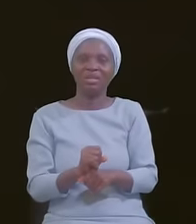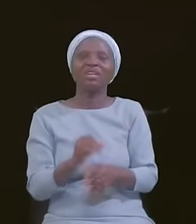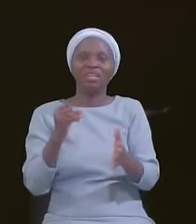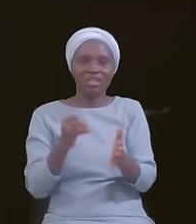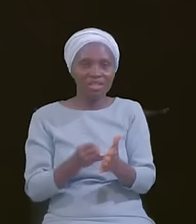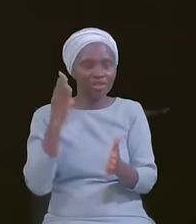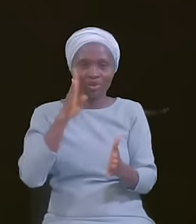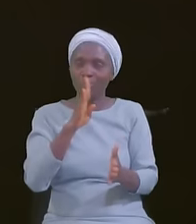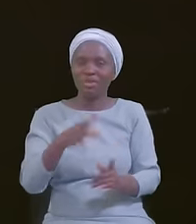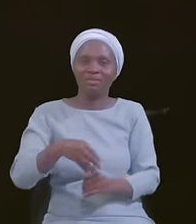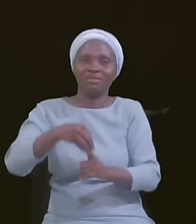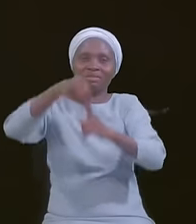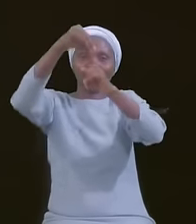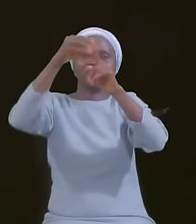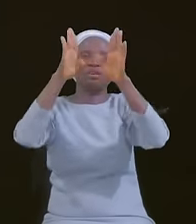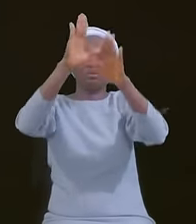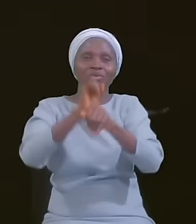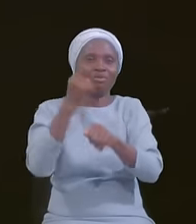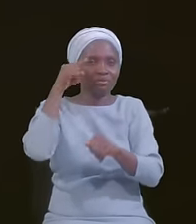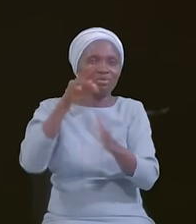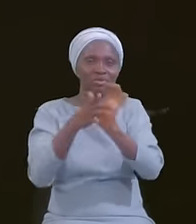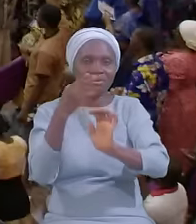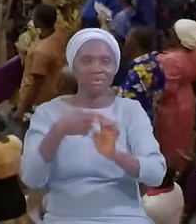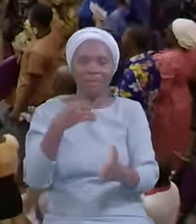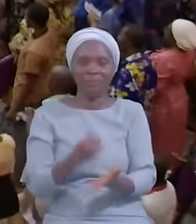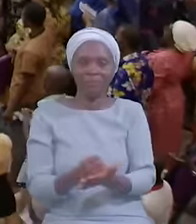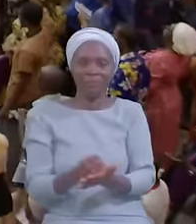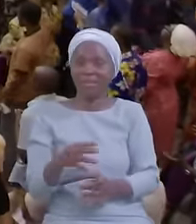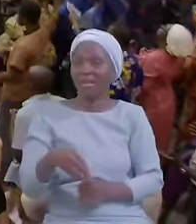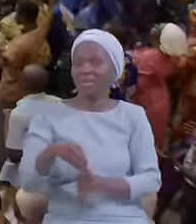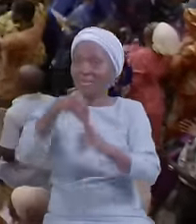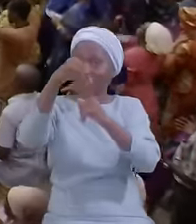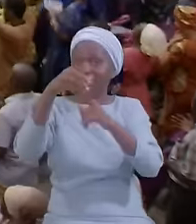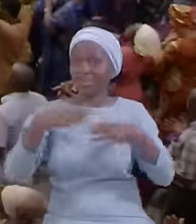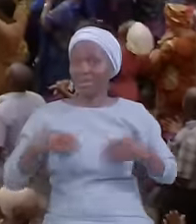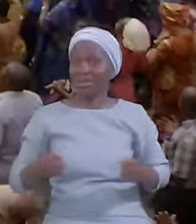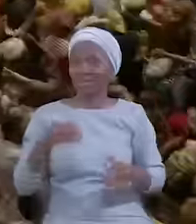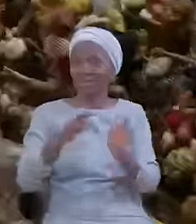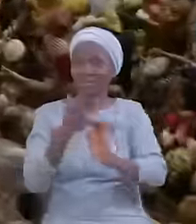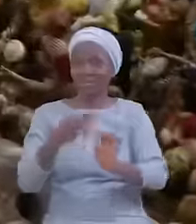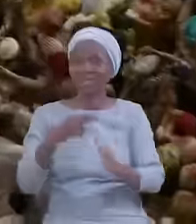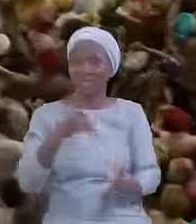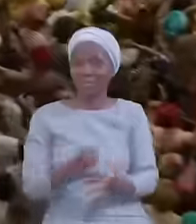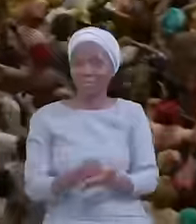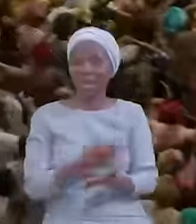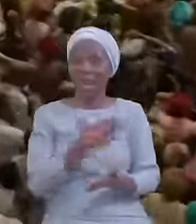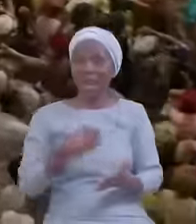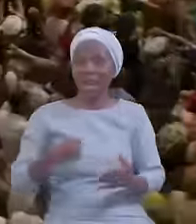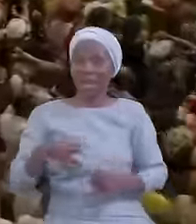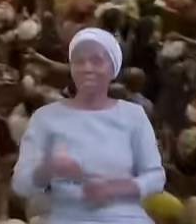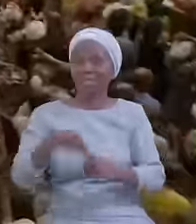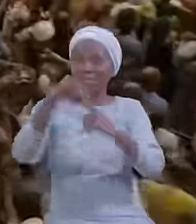Yeah. A special miracle. Yeah. A special healing. Yeah. A